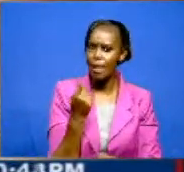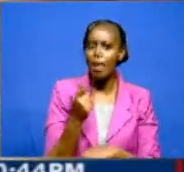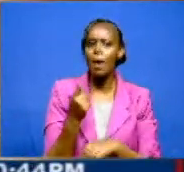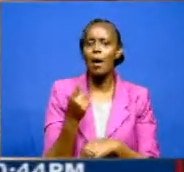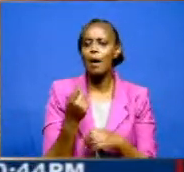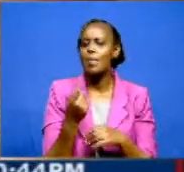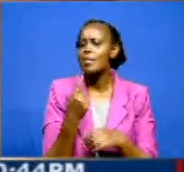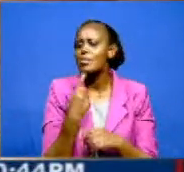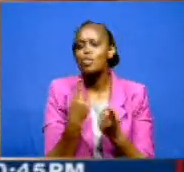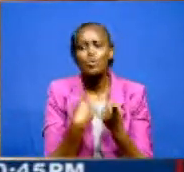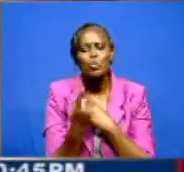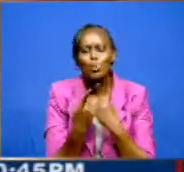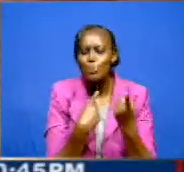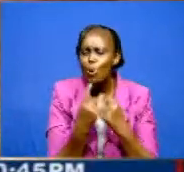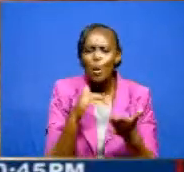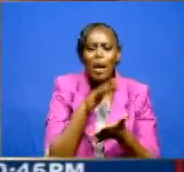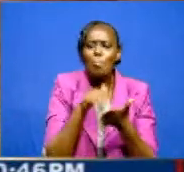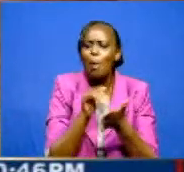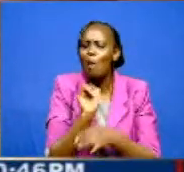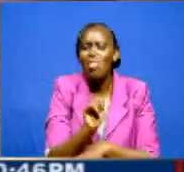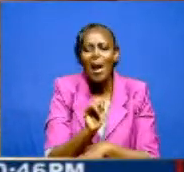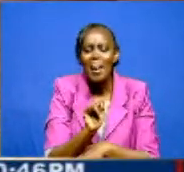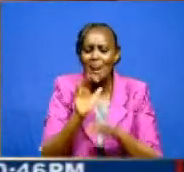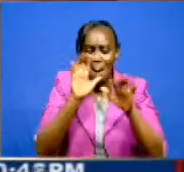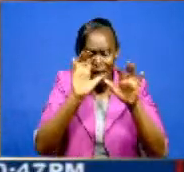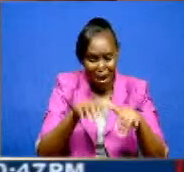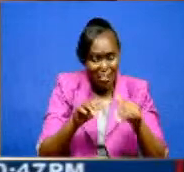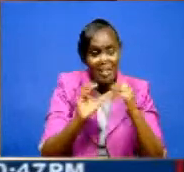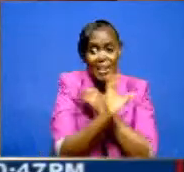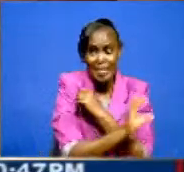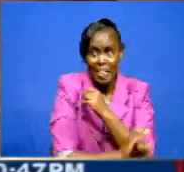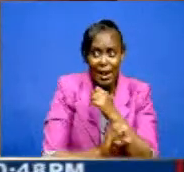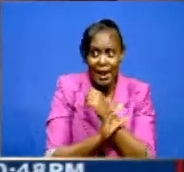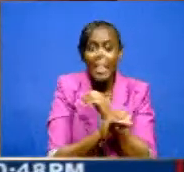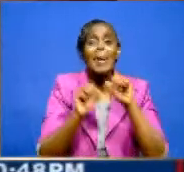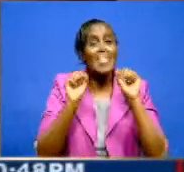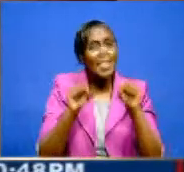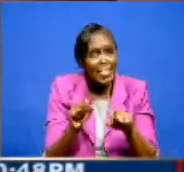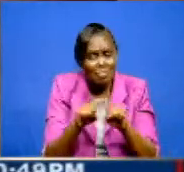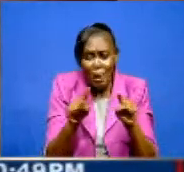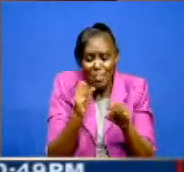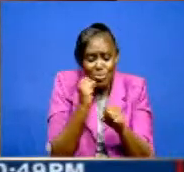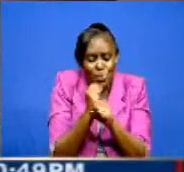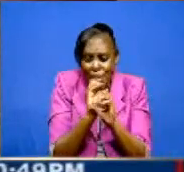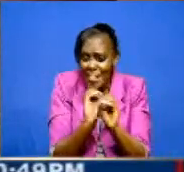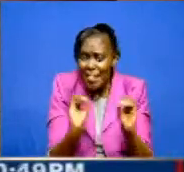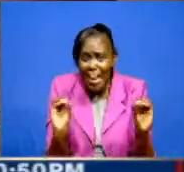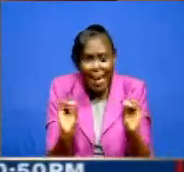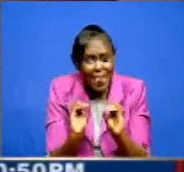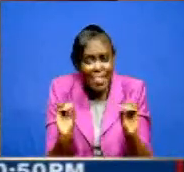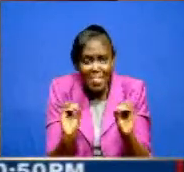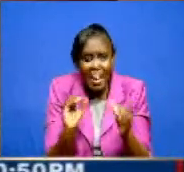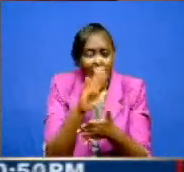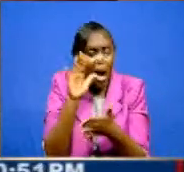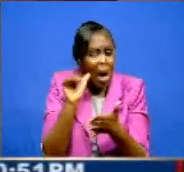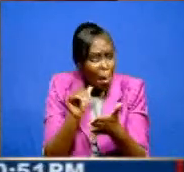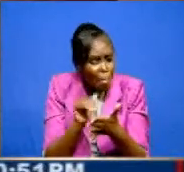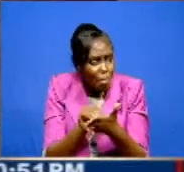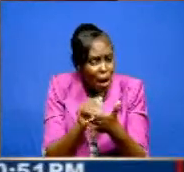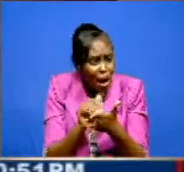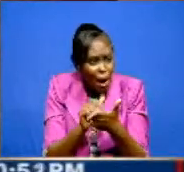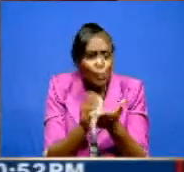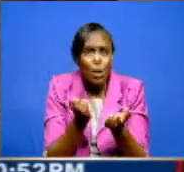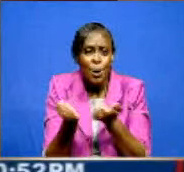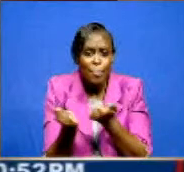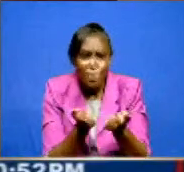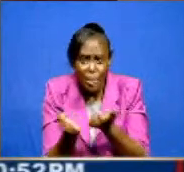cannot just be talking about us being an agricultural country, yes, and doing nothing about investing